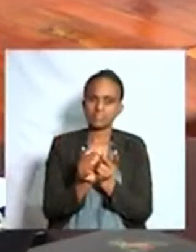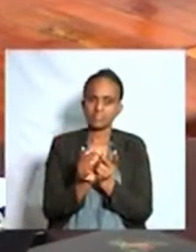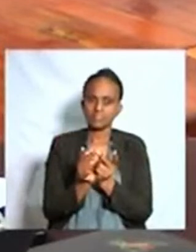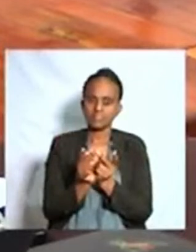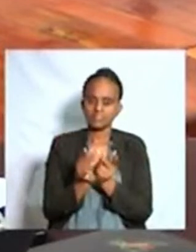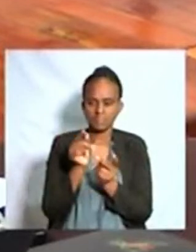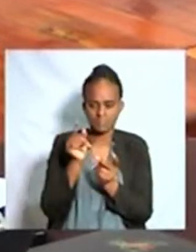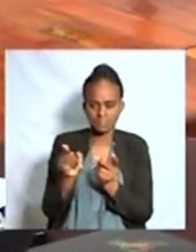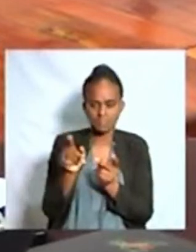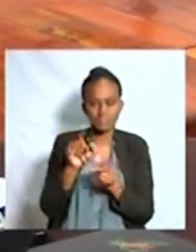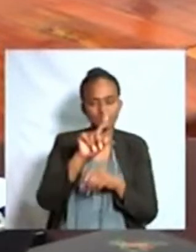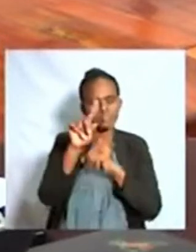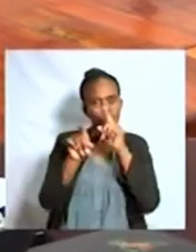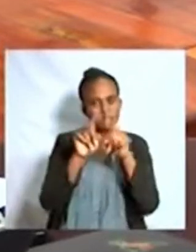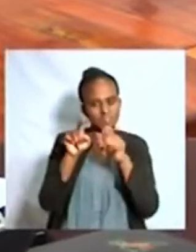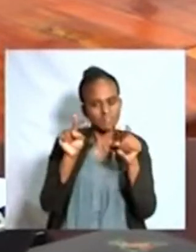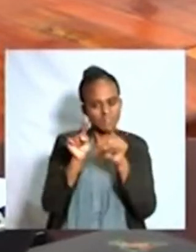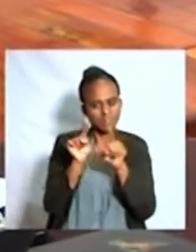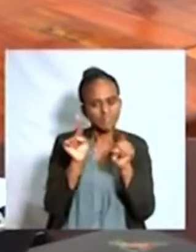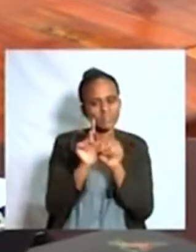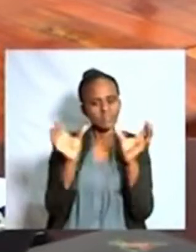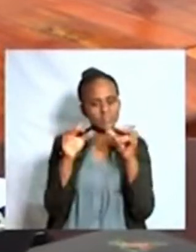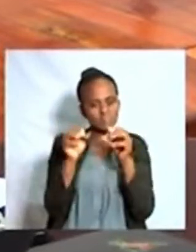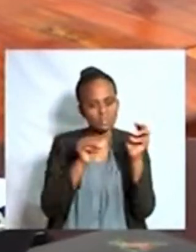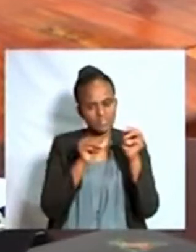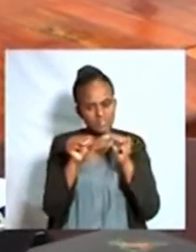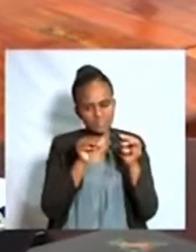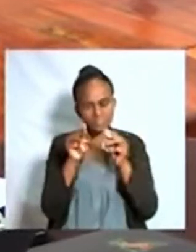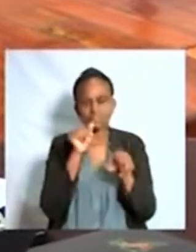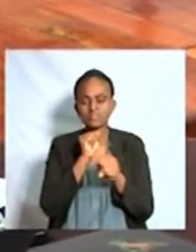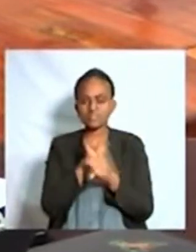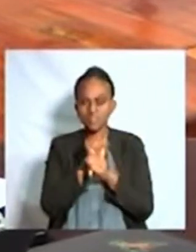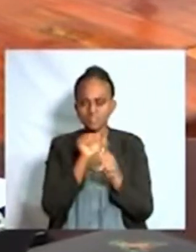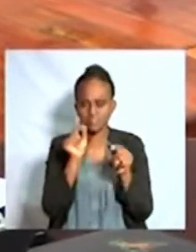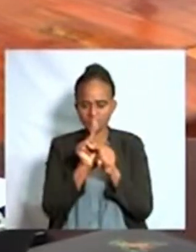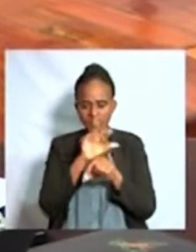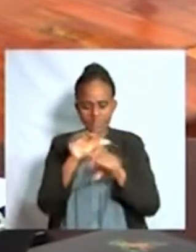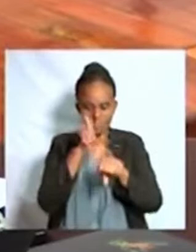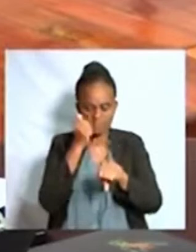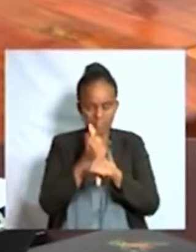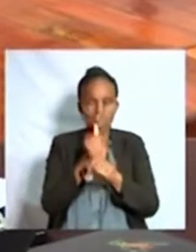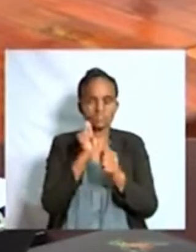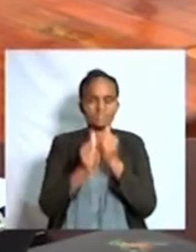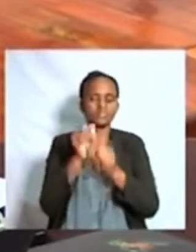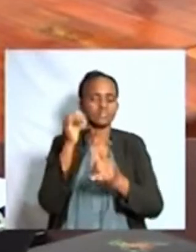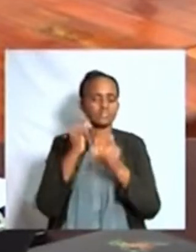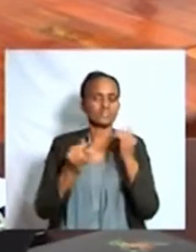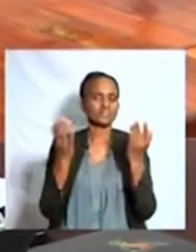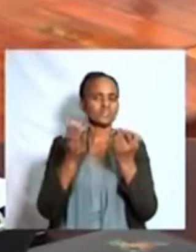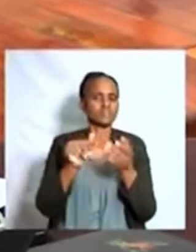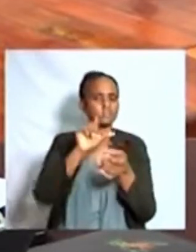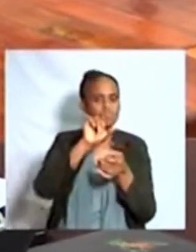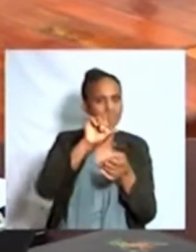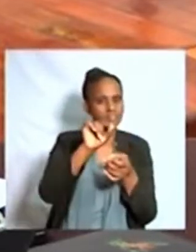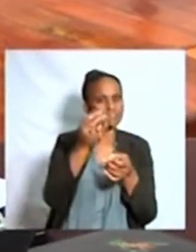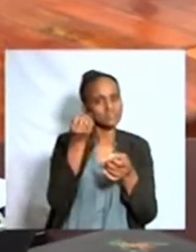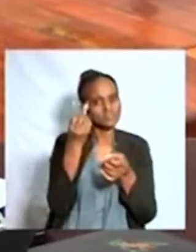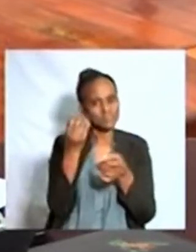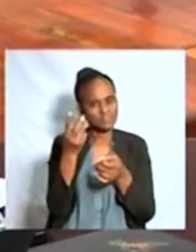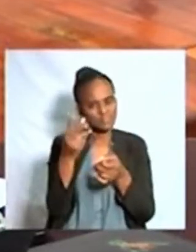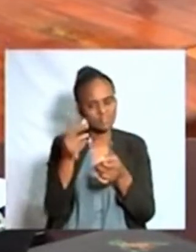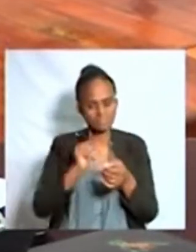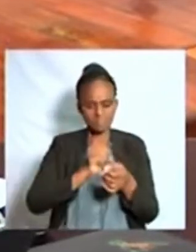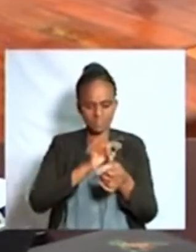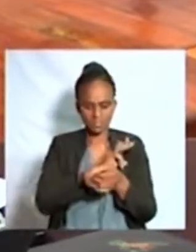The cause of the query is that the Council management was operating at an establishment which was not complete as per the 2012 harmonized